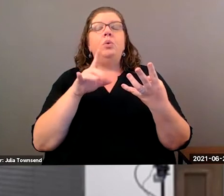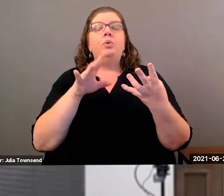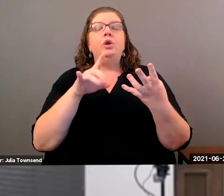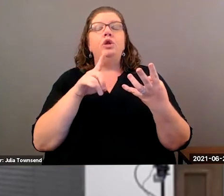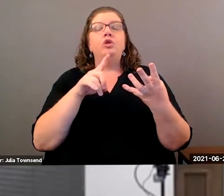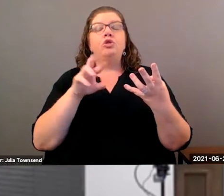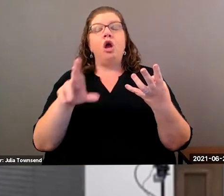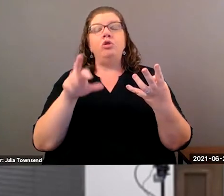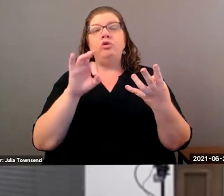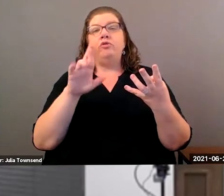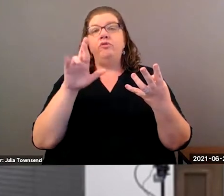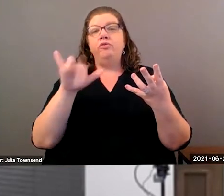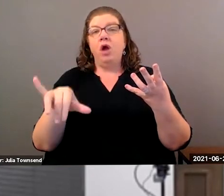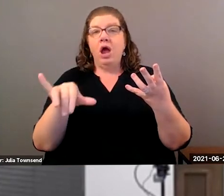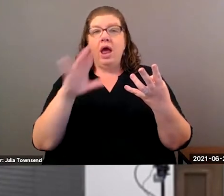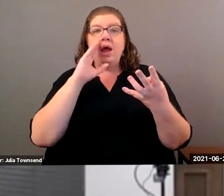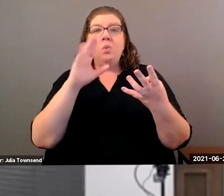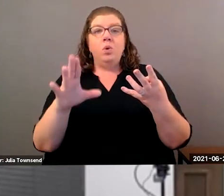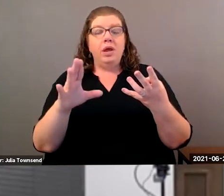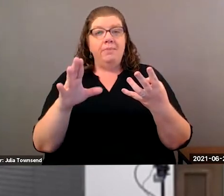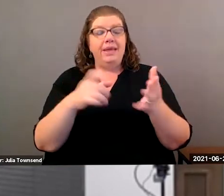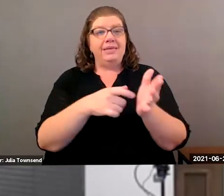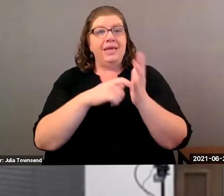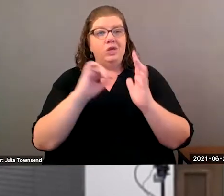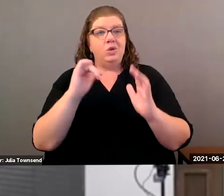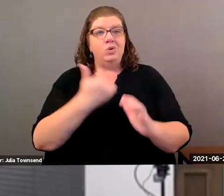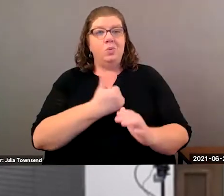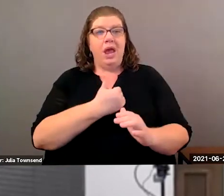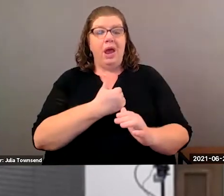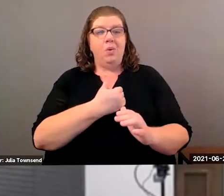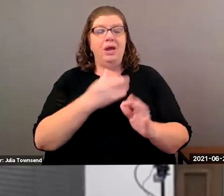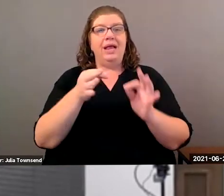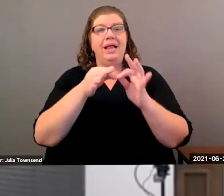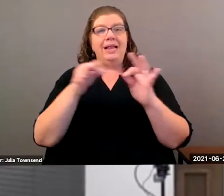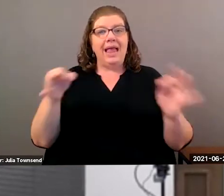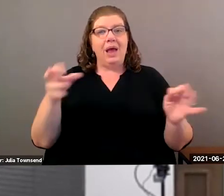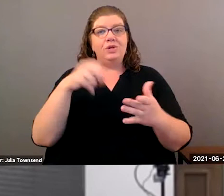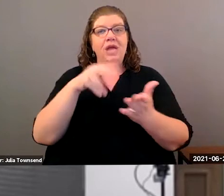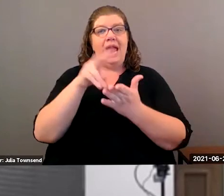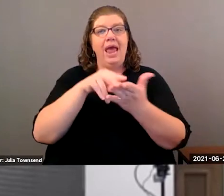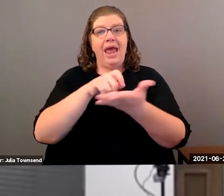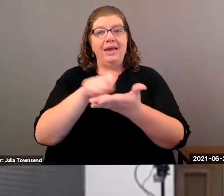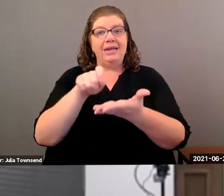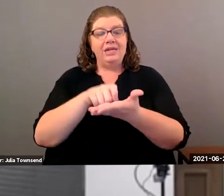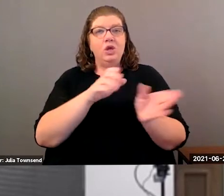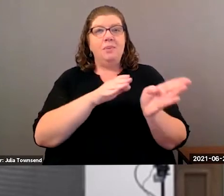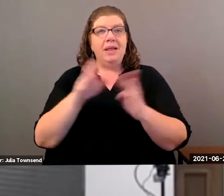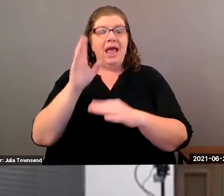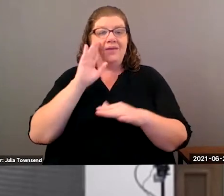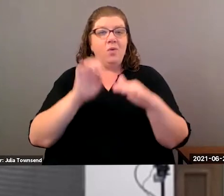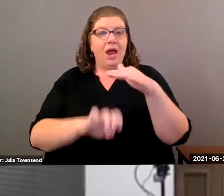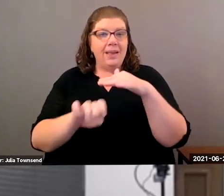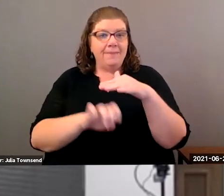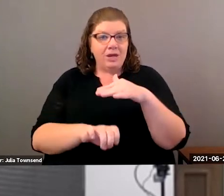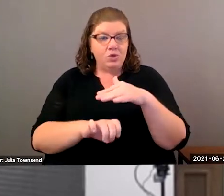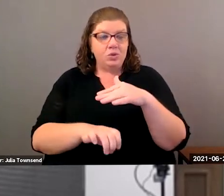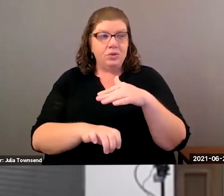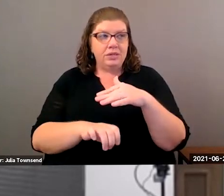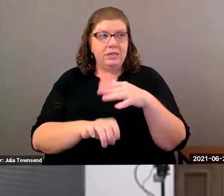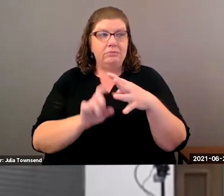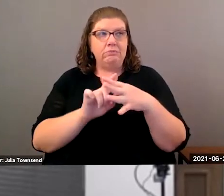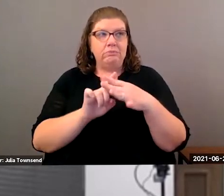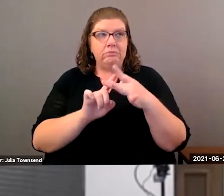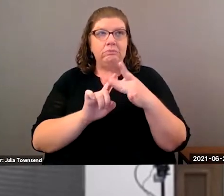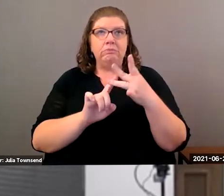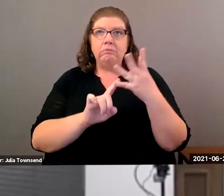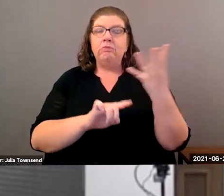Dr. Fry is going to be essential to our language and literacy plan for elementary. And that's about it. The 4